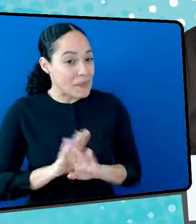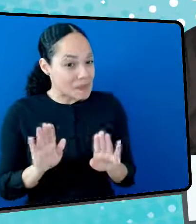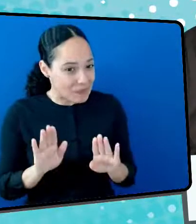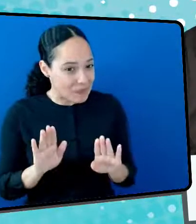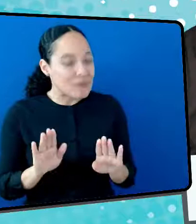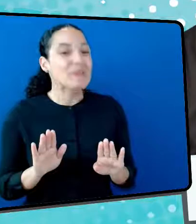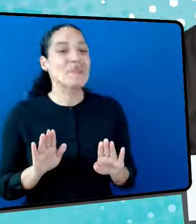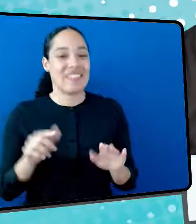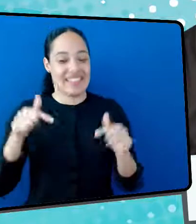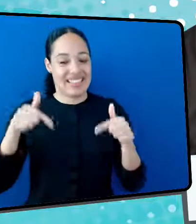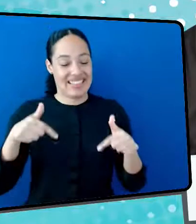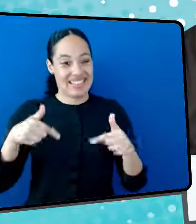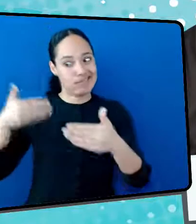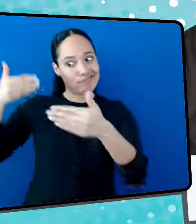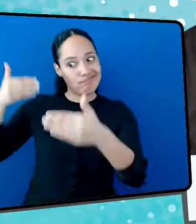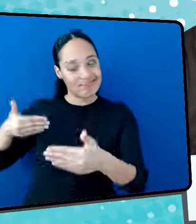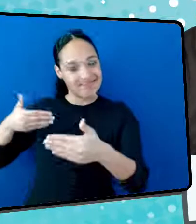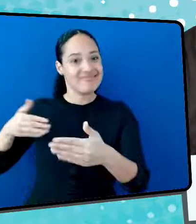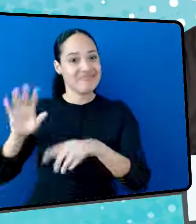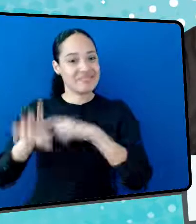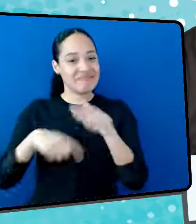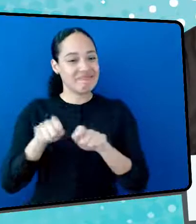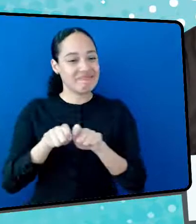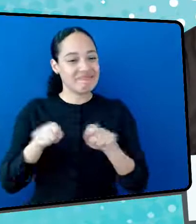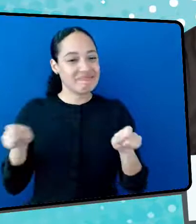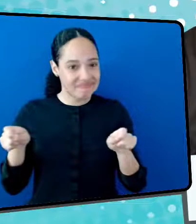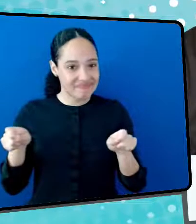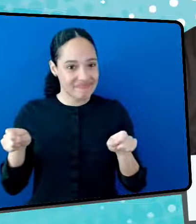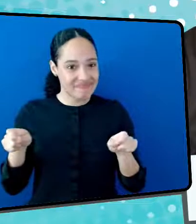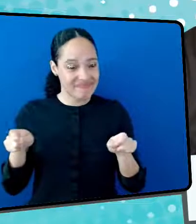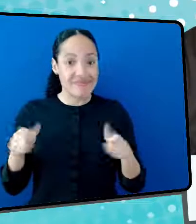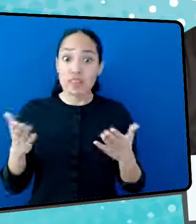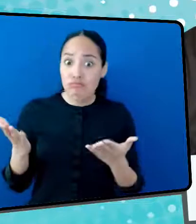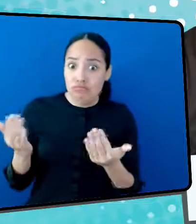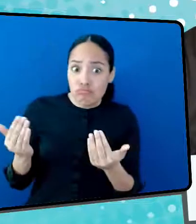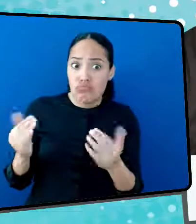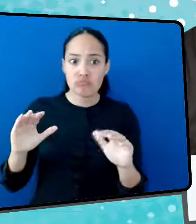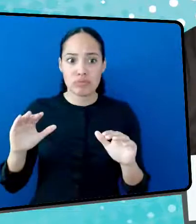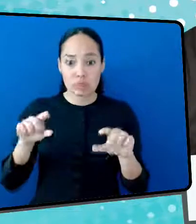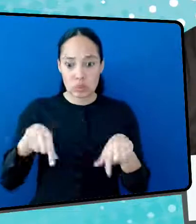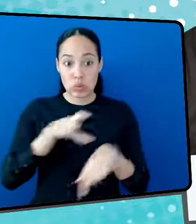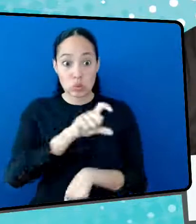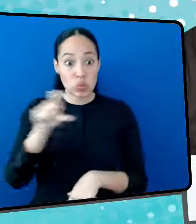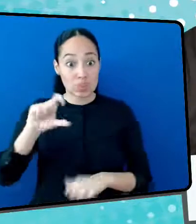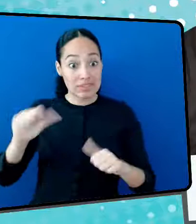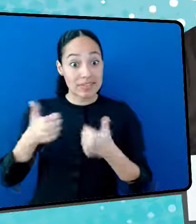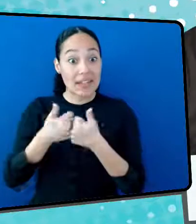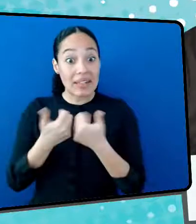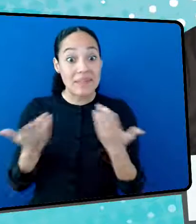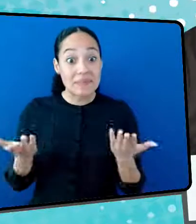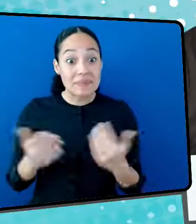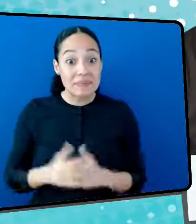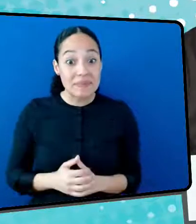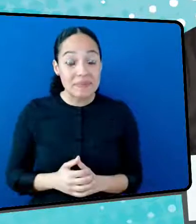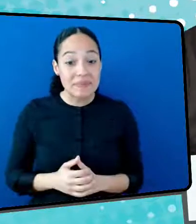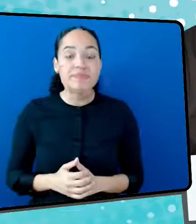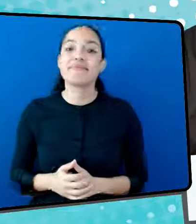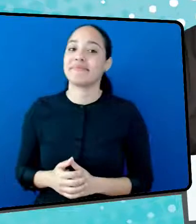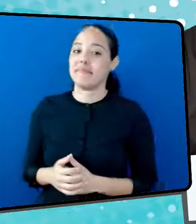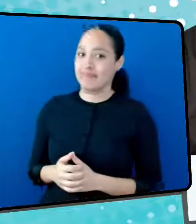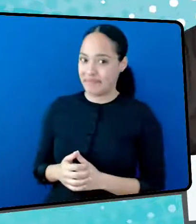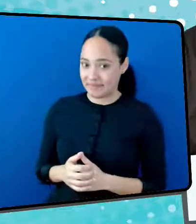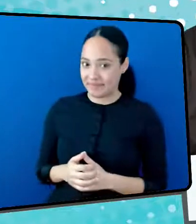think you should share the challenge of this week. The challenge of this week, InnerEye, as Kenji